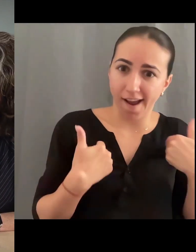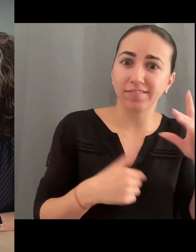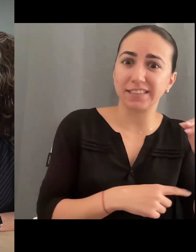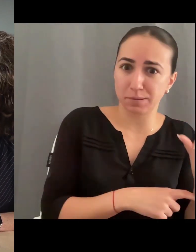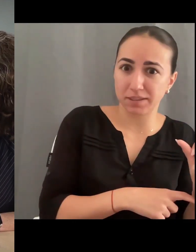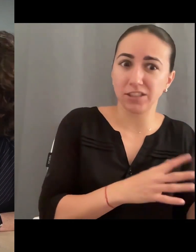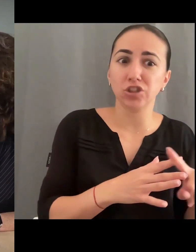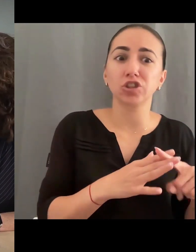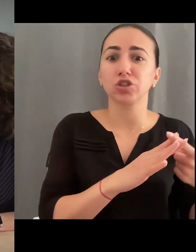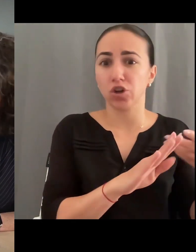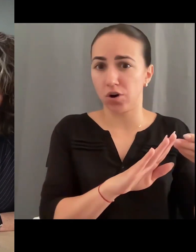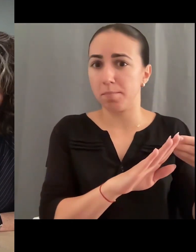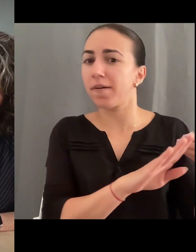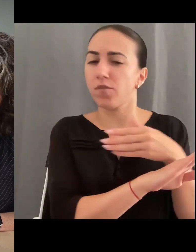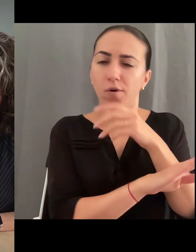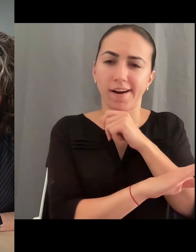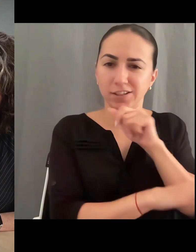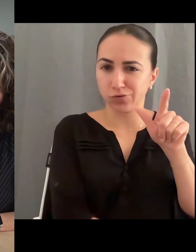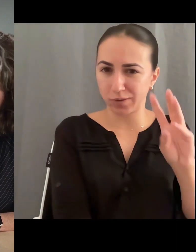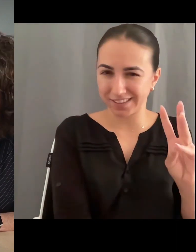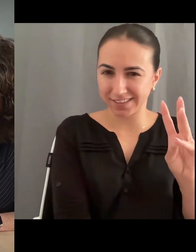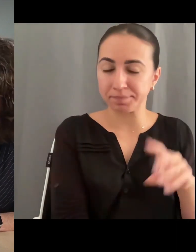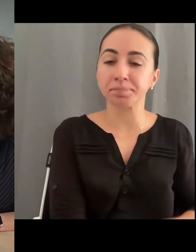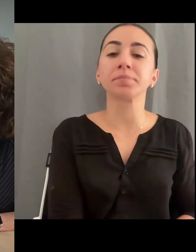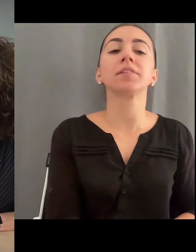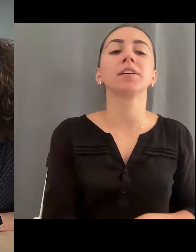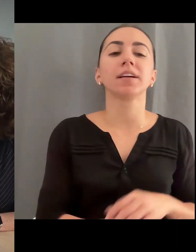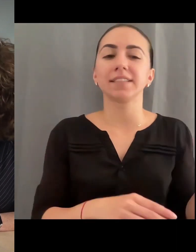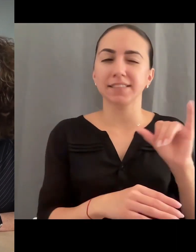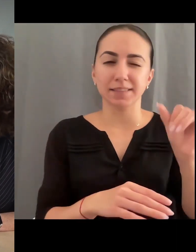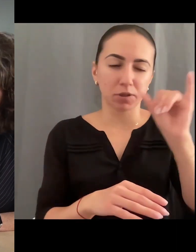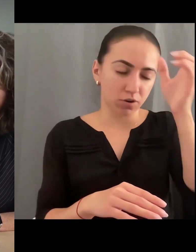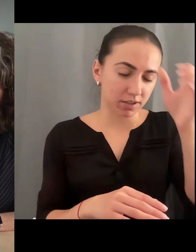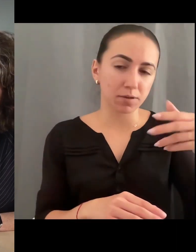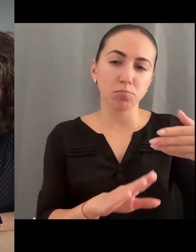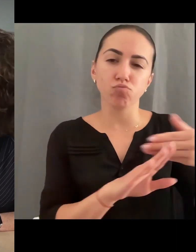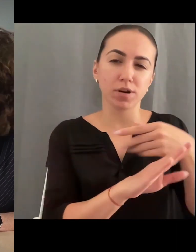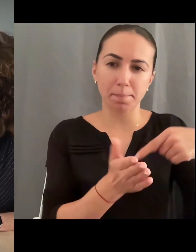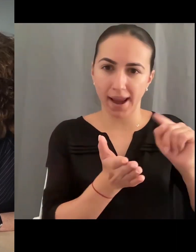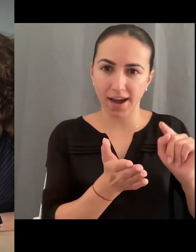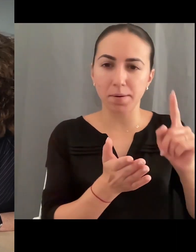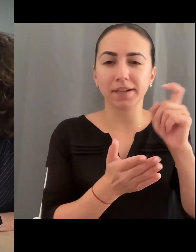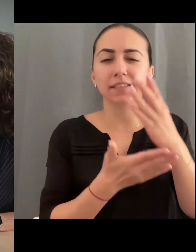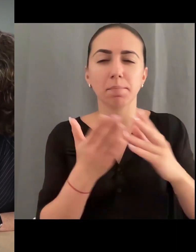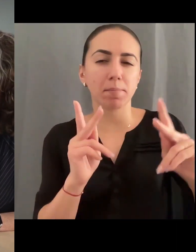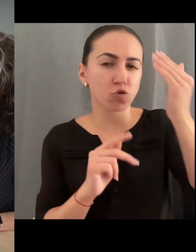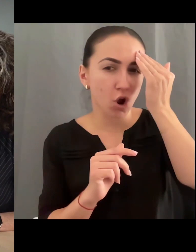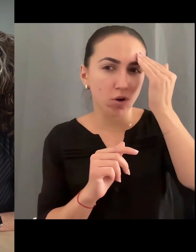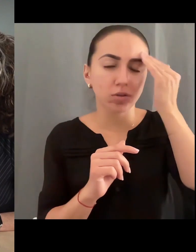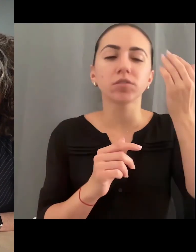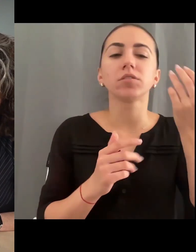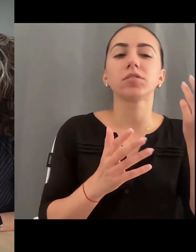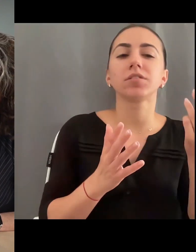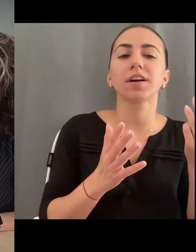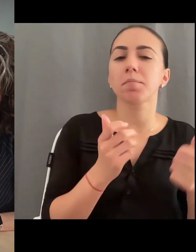that started before the age of 26. And it's similar to the prepaid college program. I tell people that because they're familiar with it, and they're often